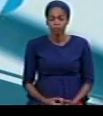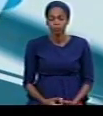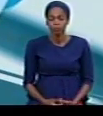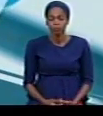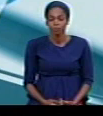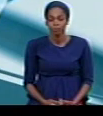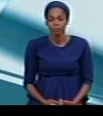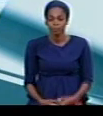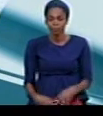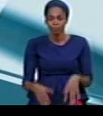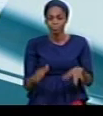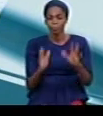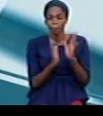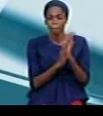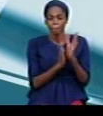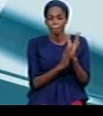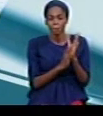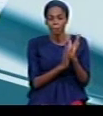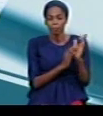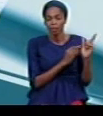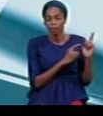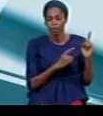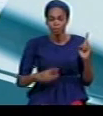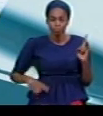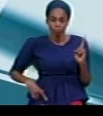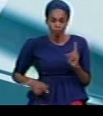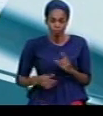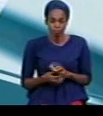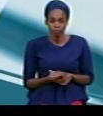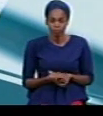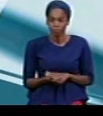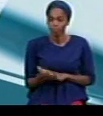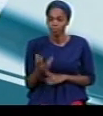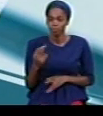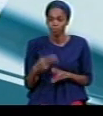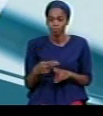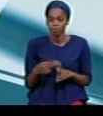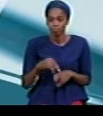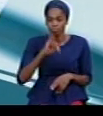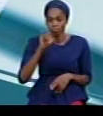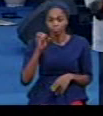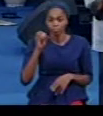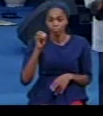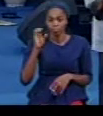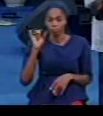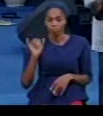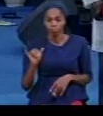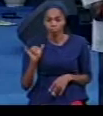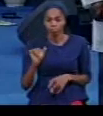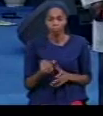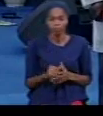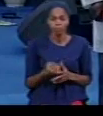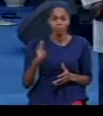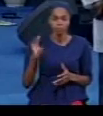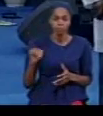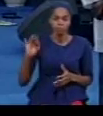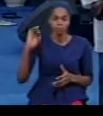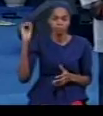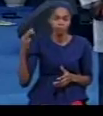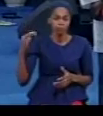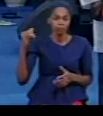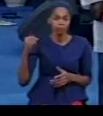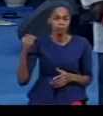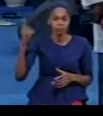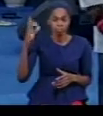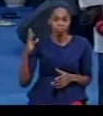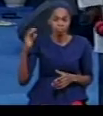Praise the Lord. My name is Tajoy Gosui. By God's grace, I'm saved. I want to testify what the